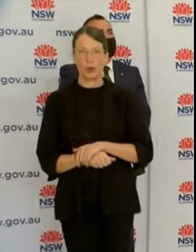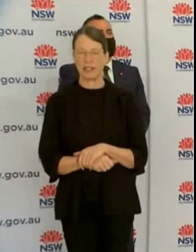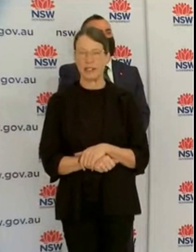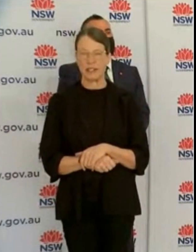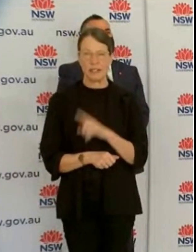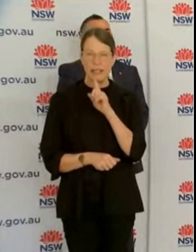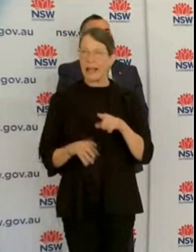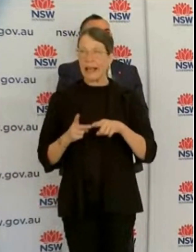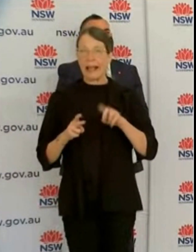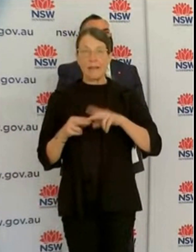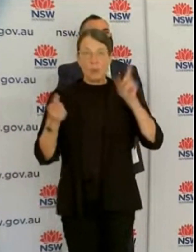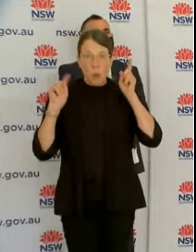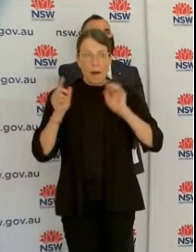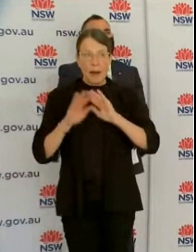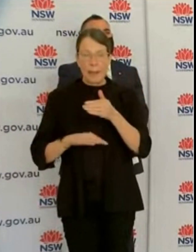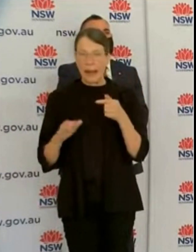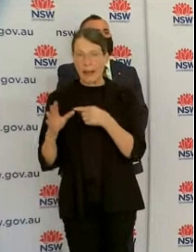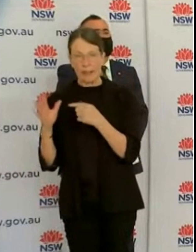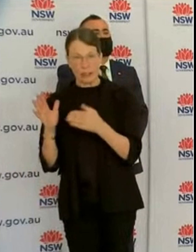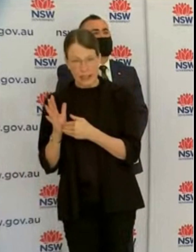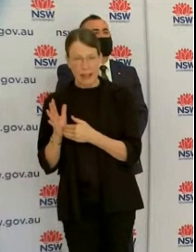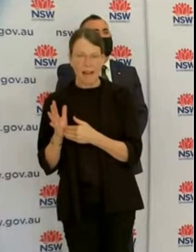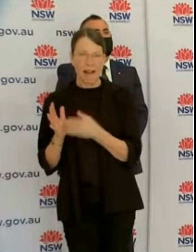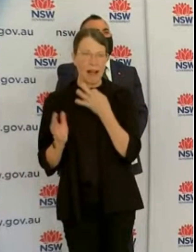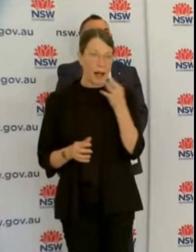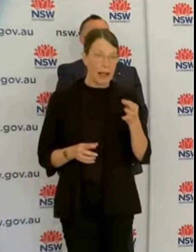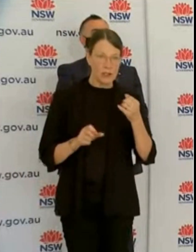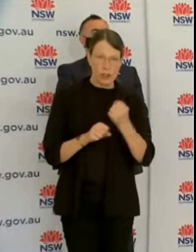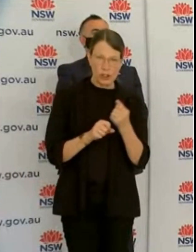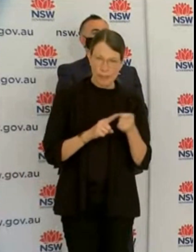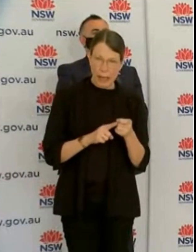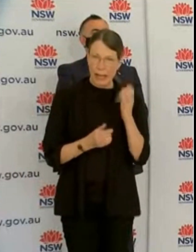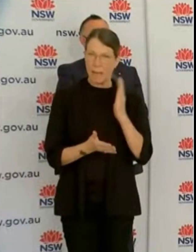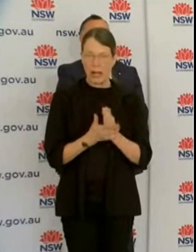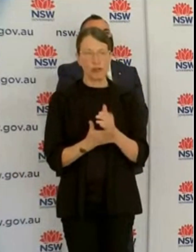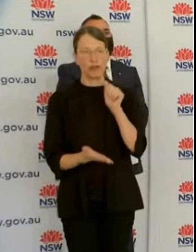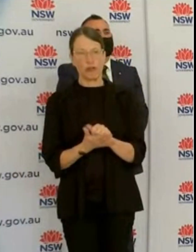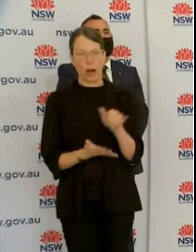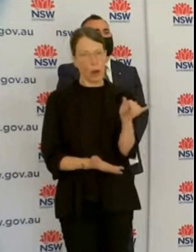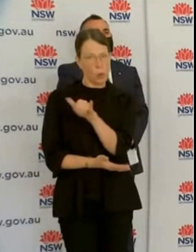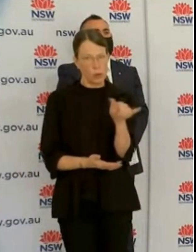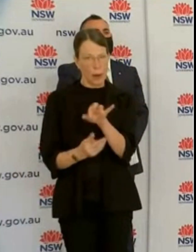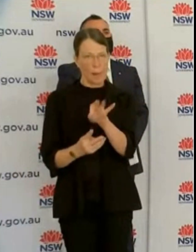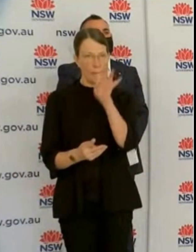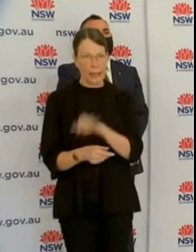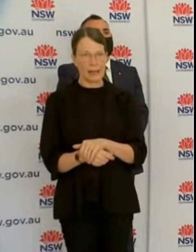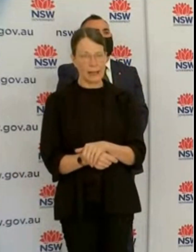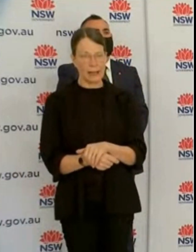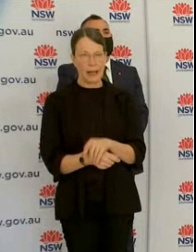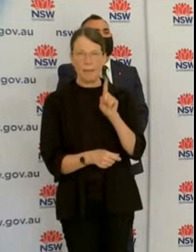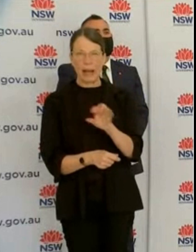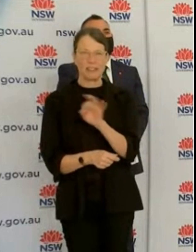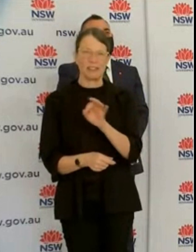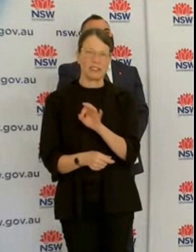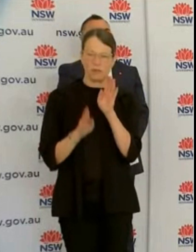we say to anybody, if you're worried about taking that vaccine, go speak to your GP and make sure you're aware of what your concerns